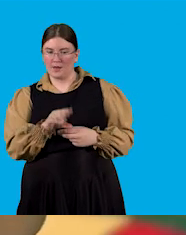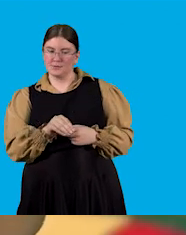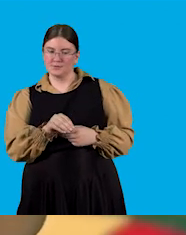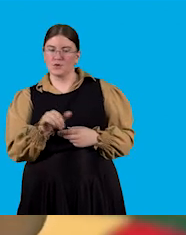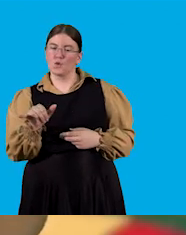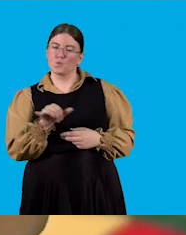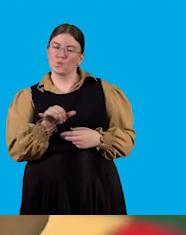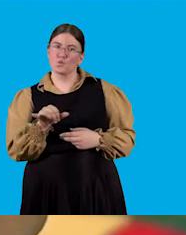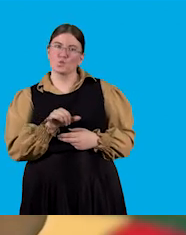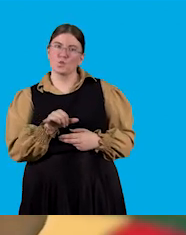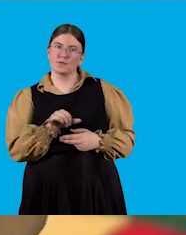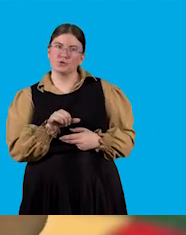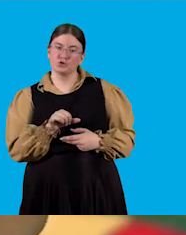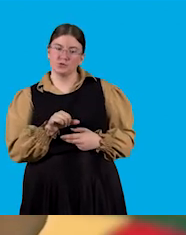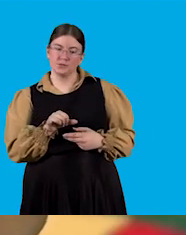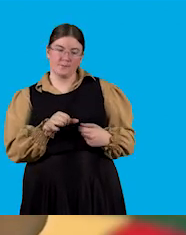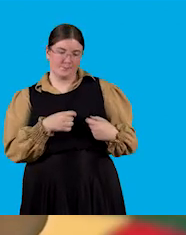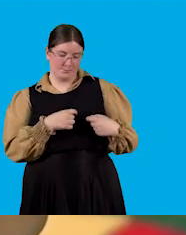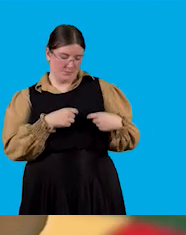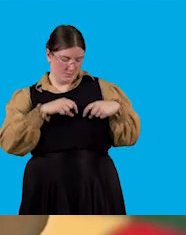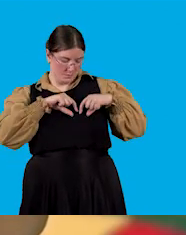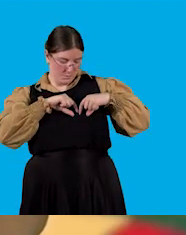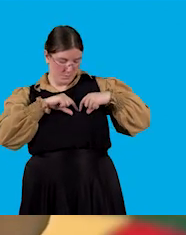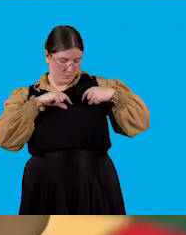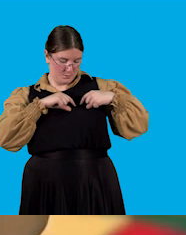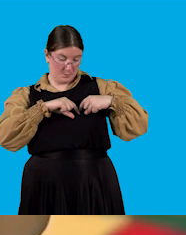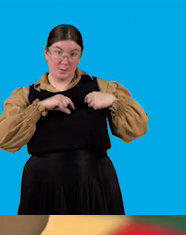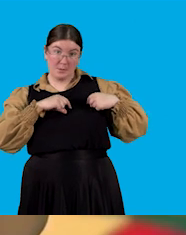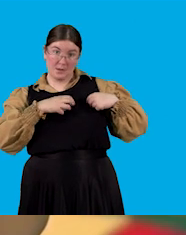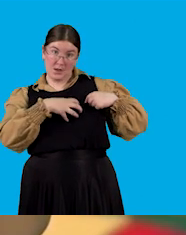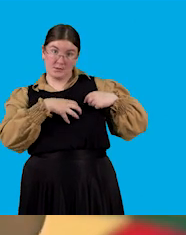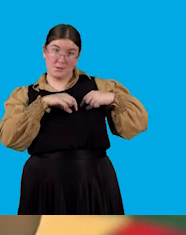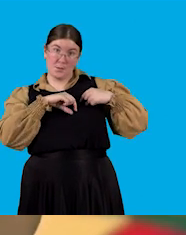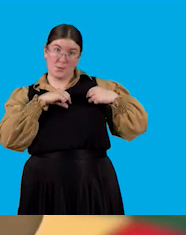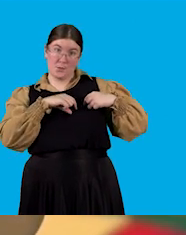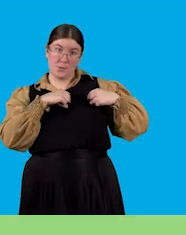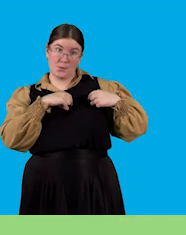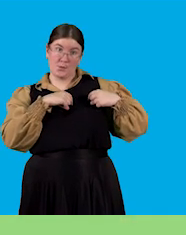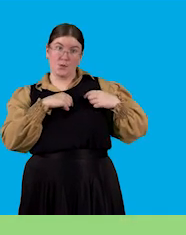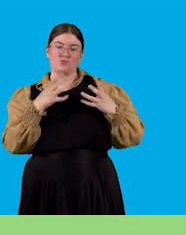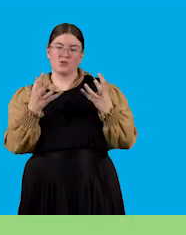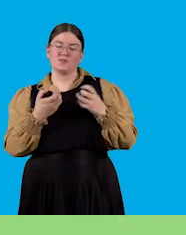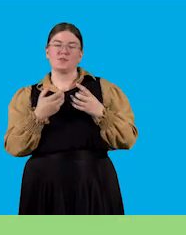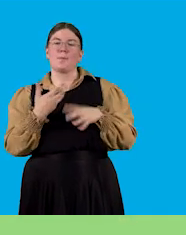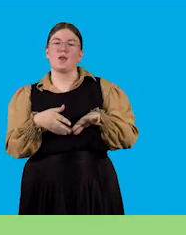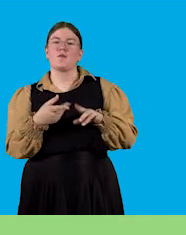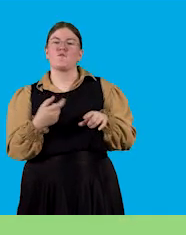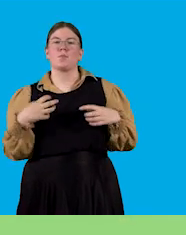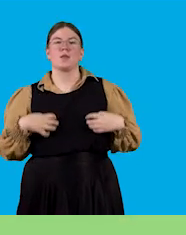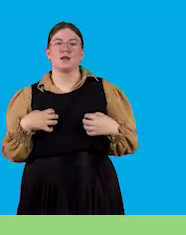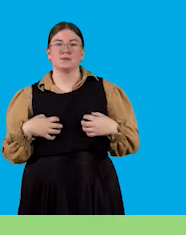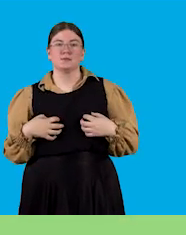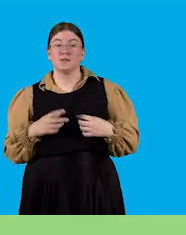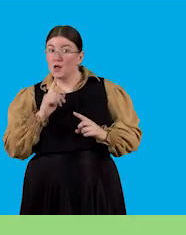chamber of the heart receives blood coming in from the lungs. And the answer to that would be